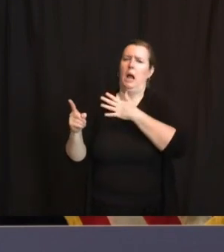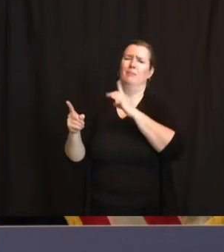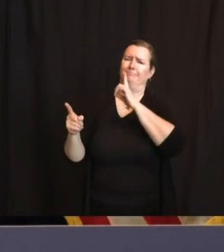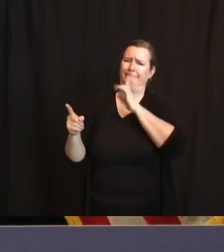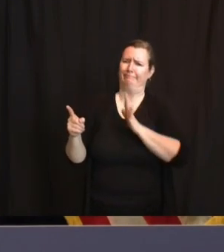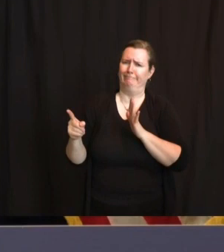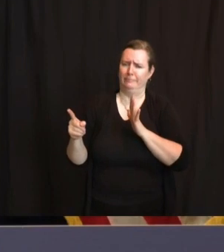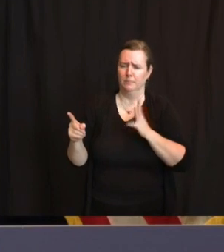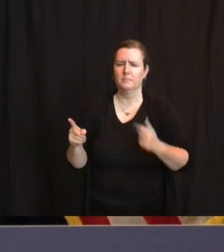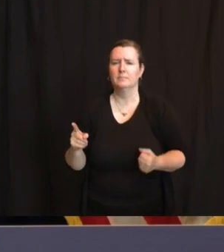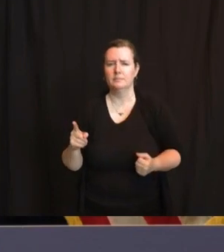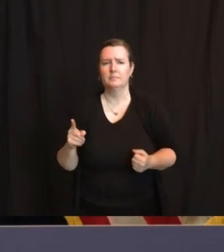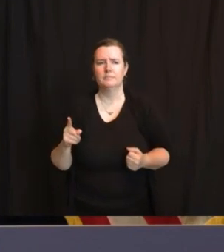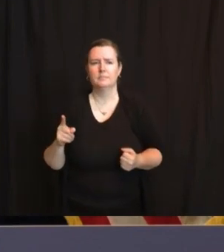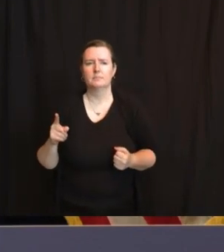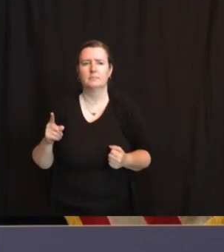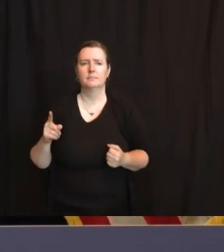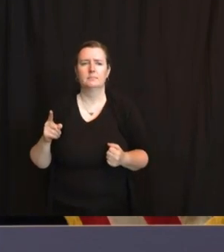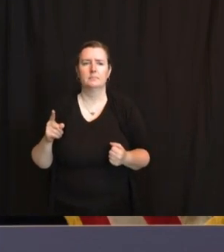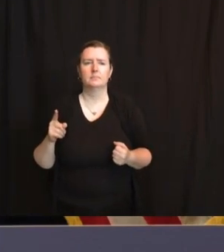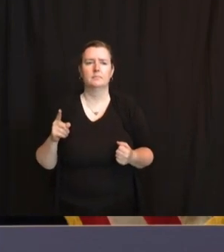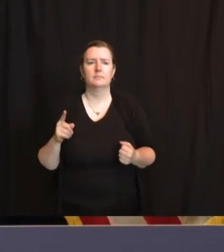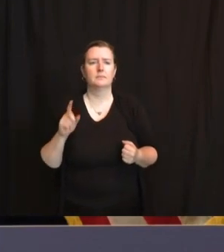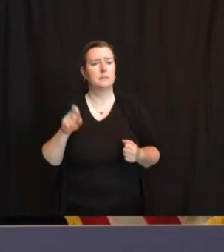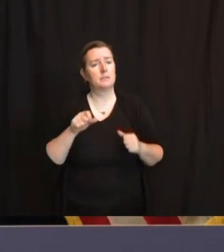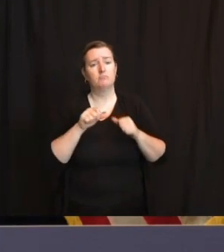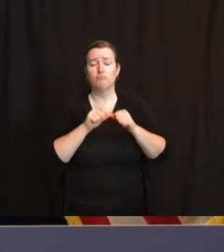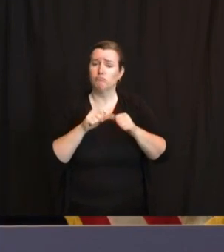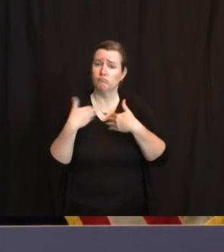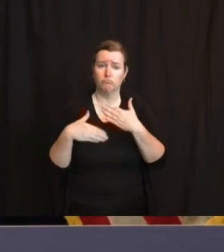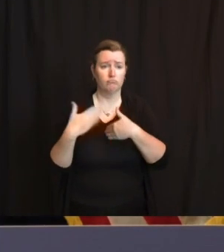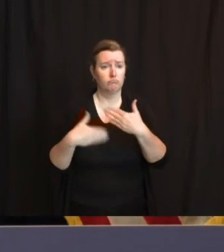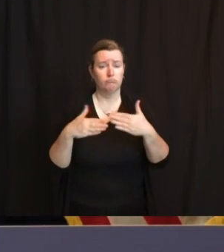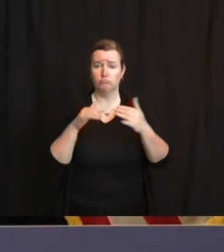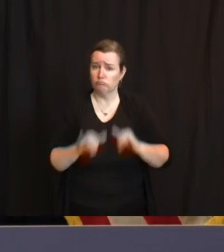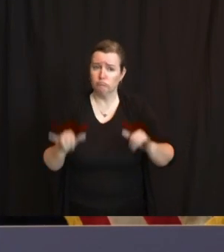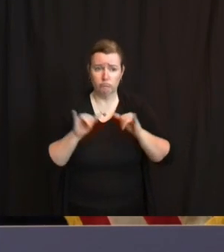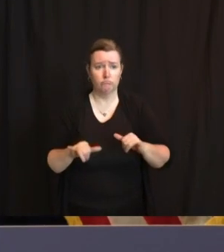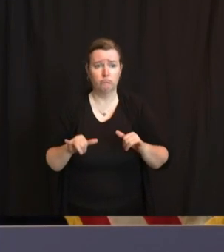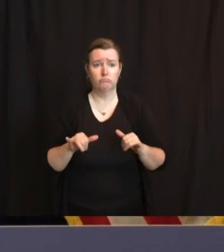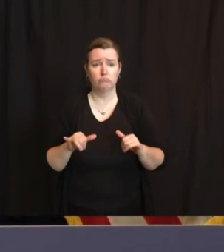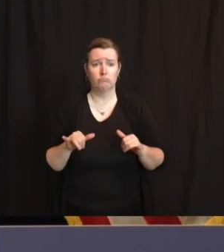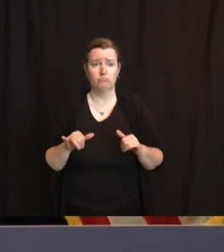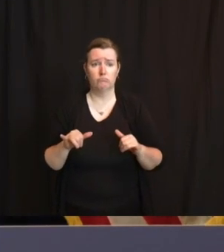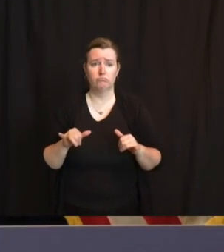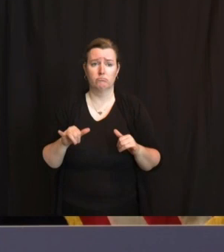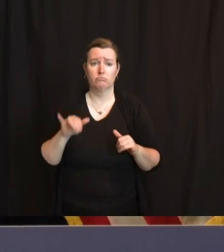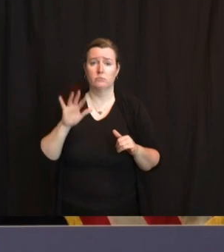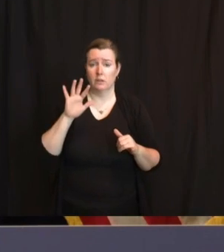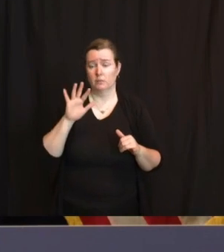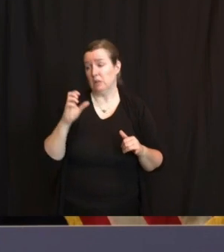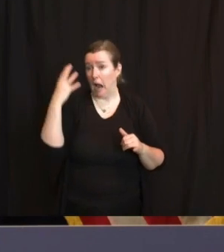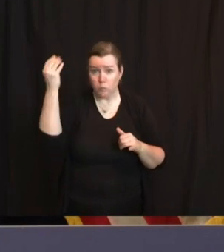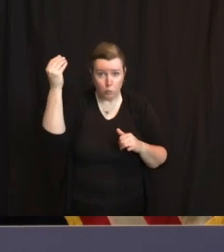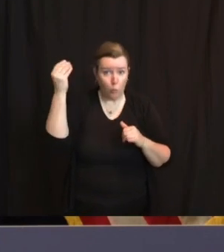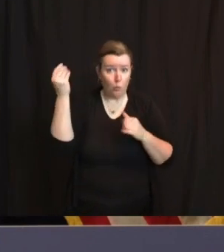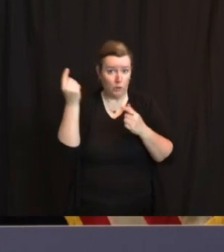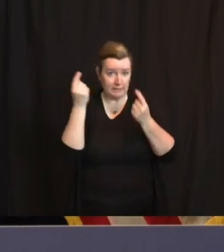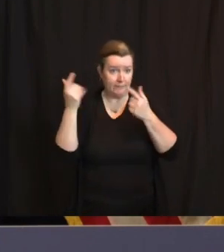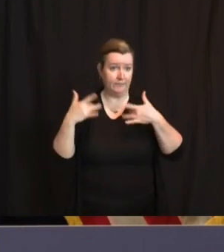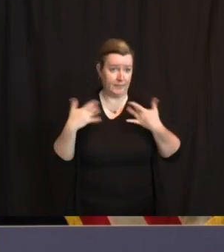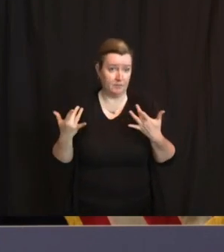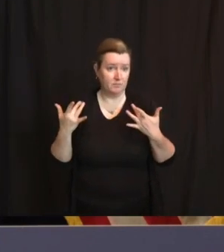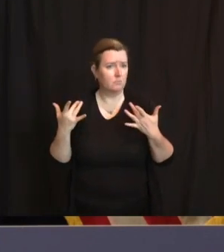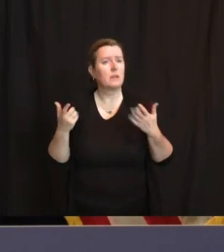steps. Again, if it's an outdoor related activity where we can have some management of capacity